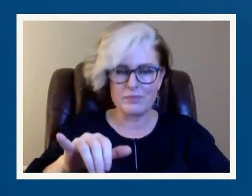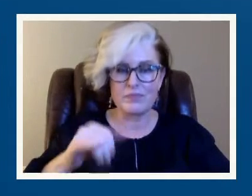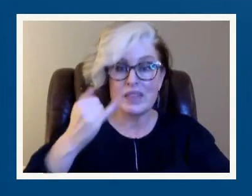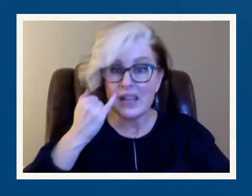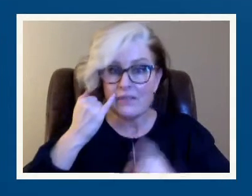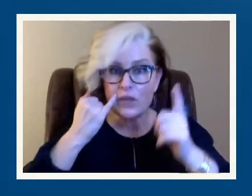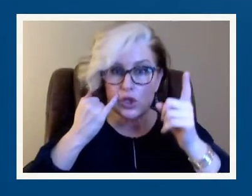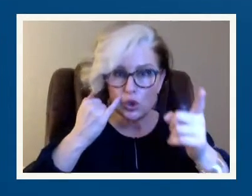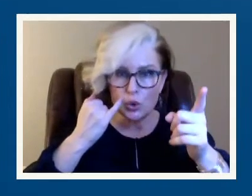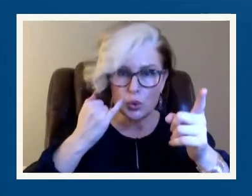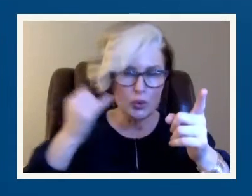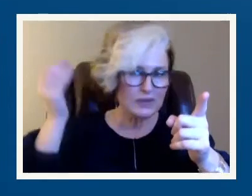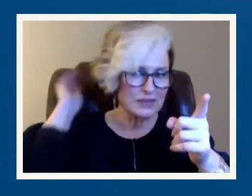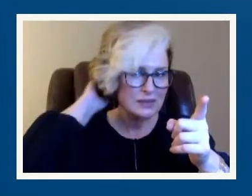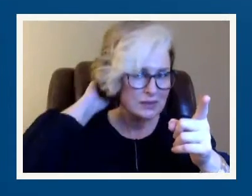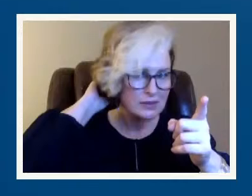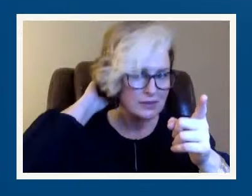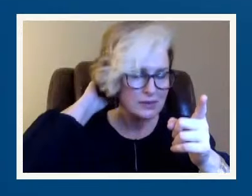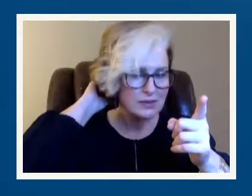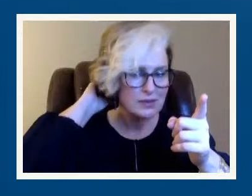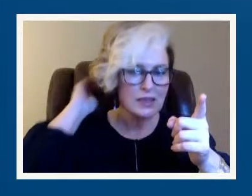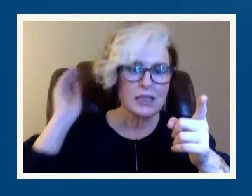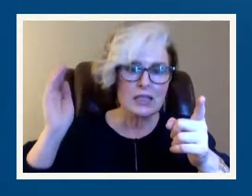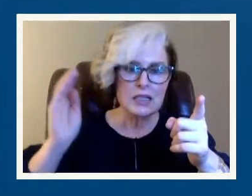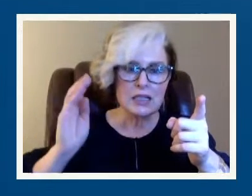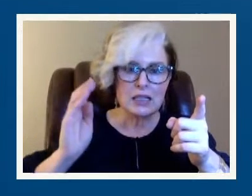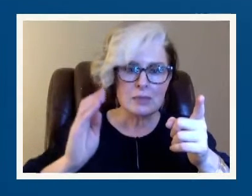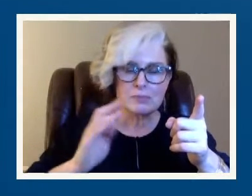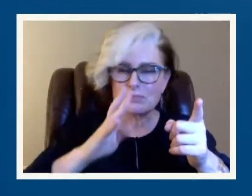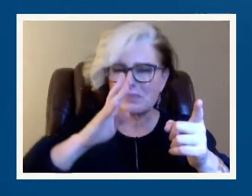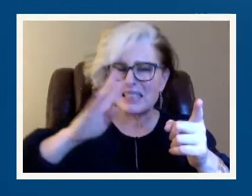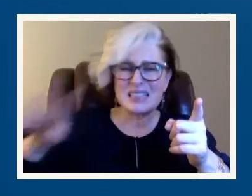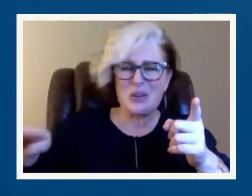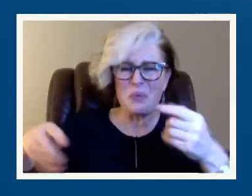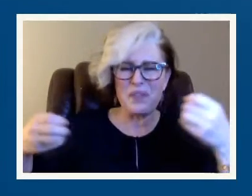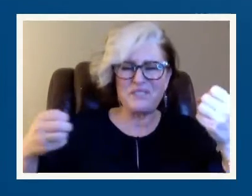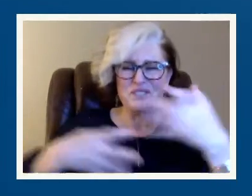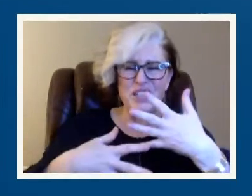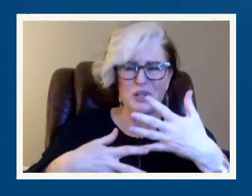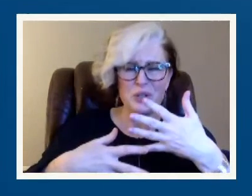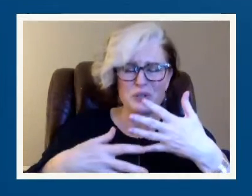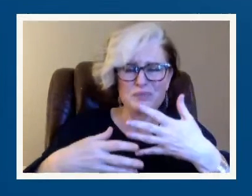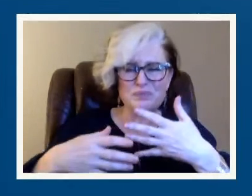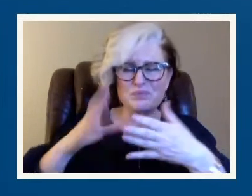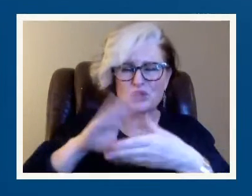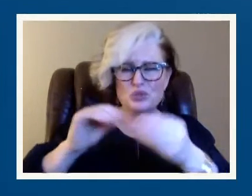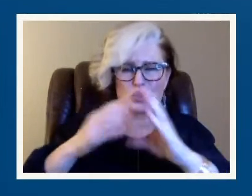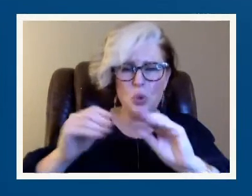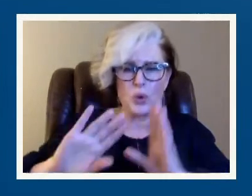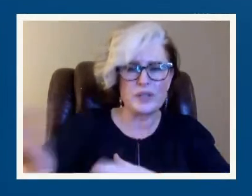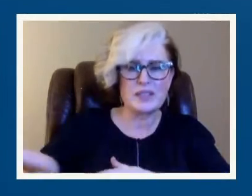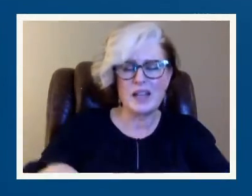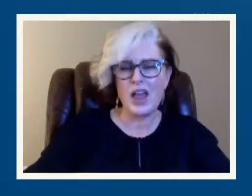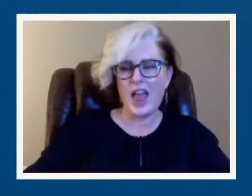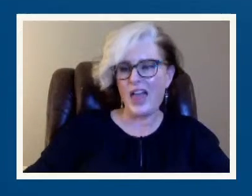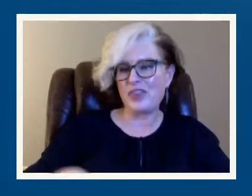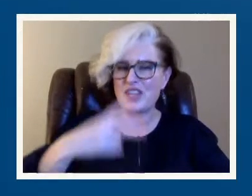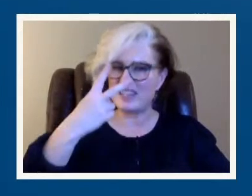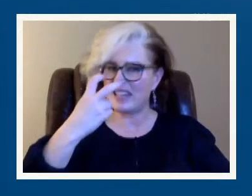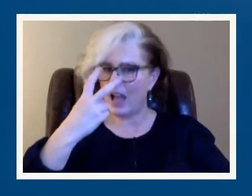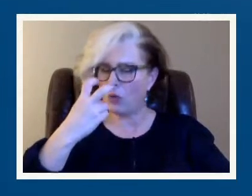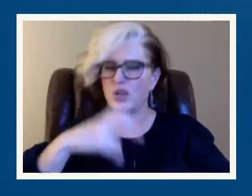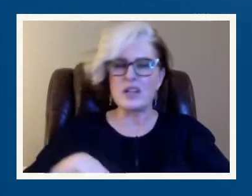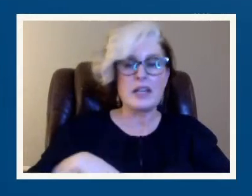keep that in mind, if you ignore the fear-mongering, if you ignore the cynicism, if you